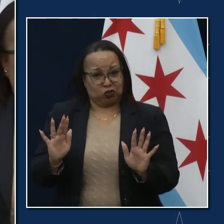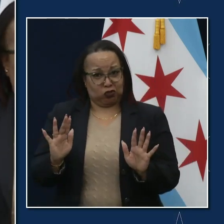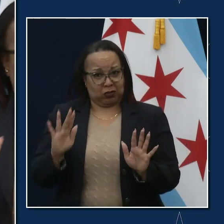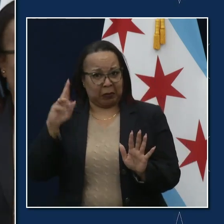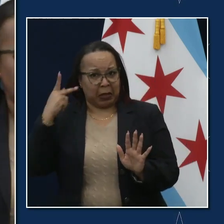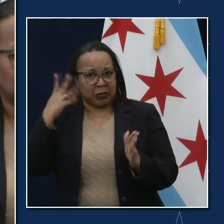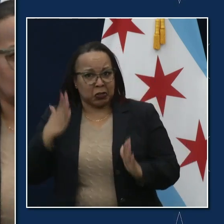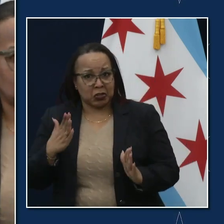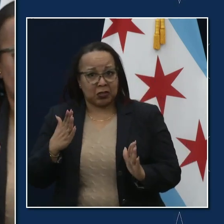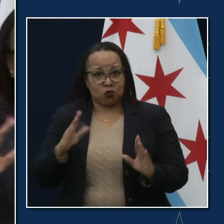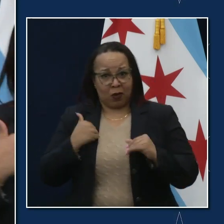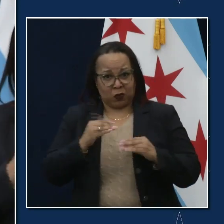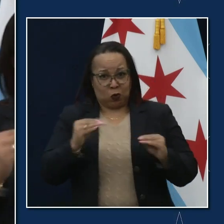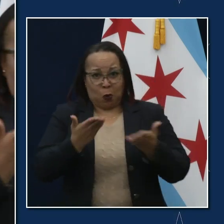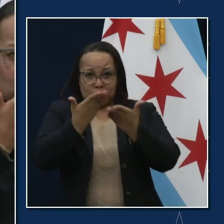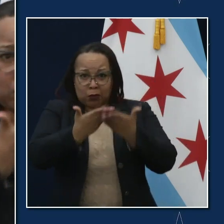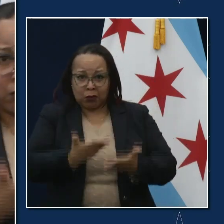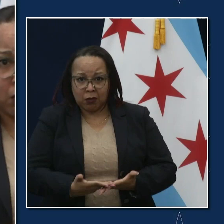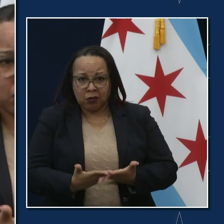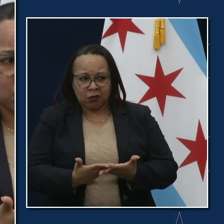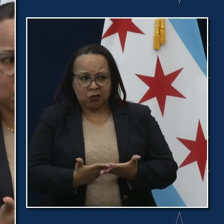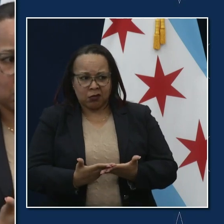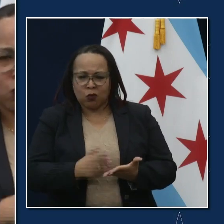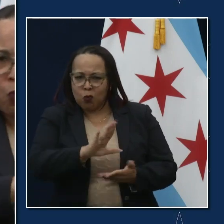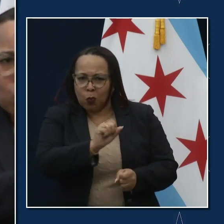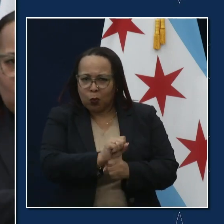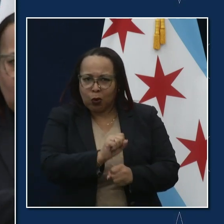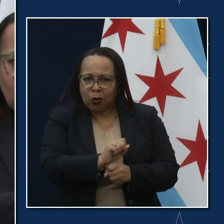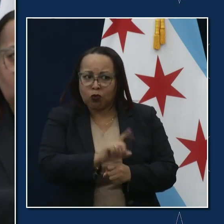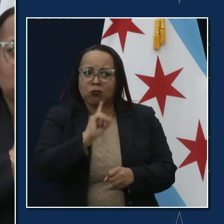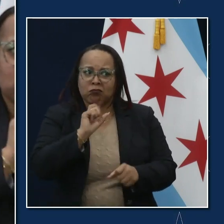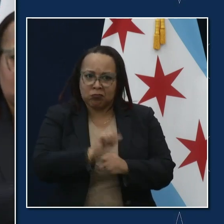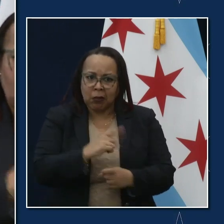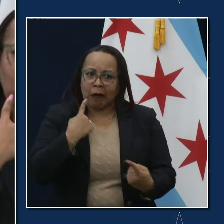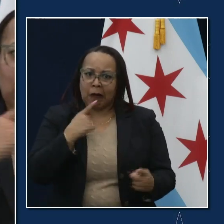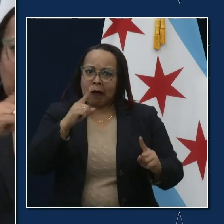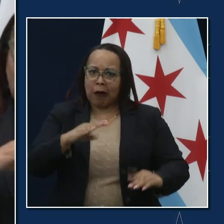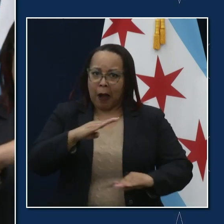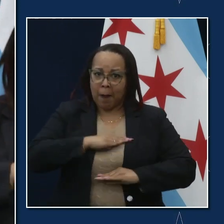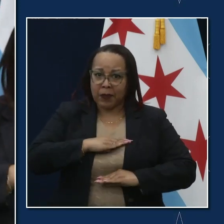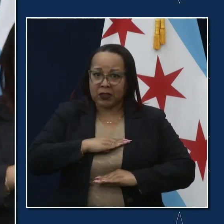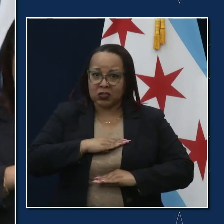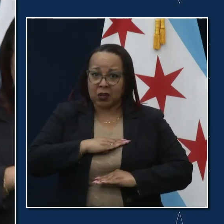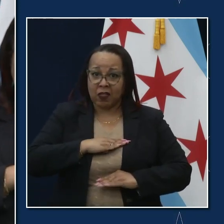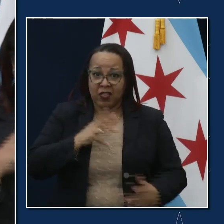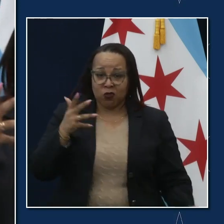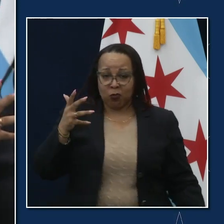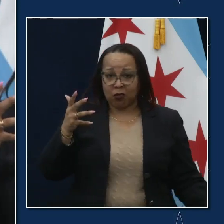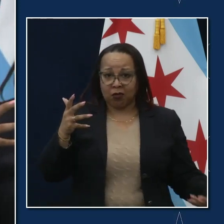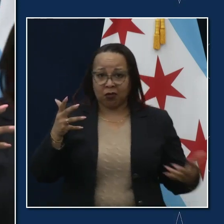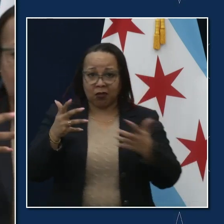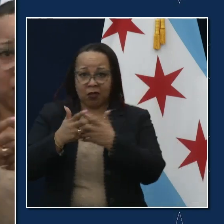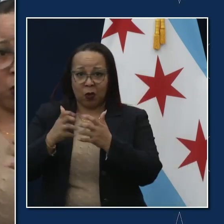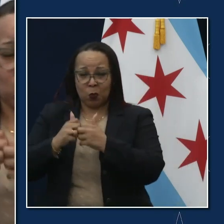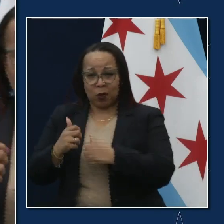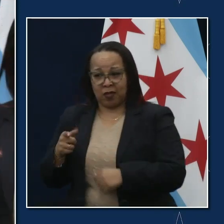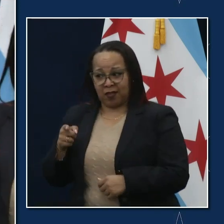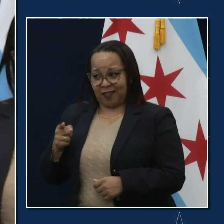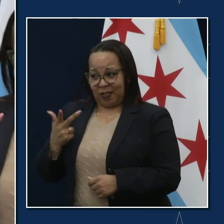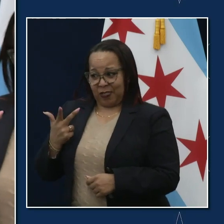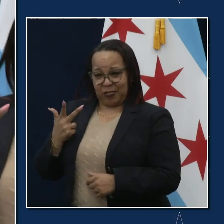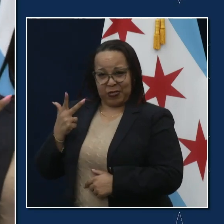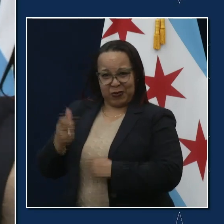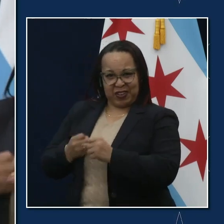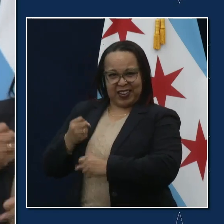have no body of work to demonstrate what you were actually able to accomplish, and you match that up against just